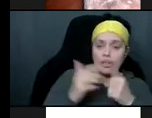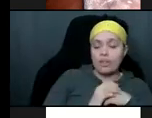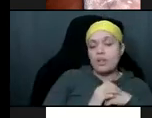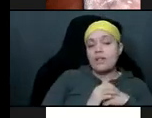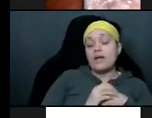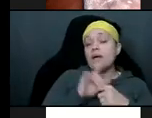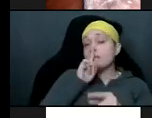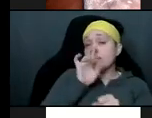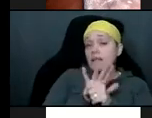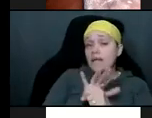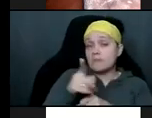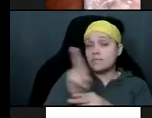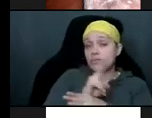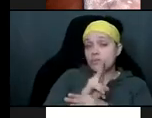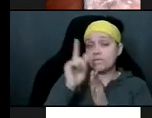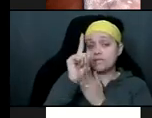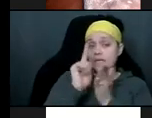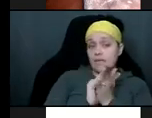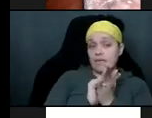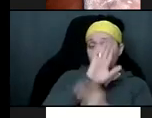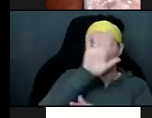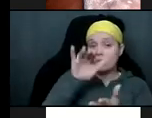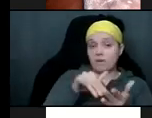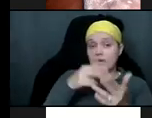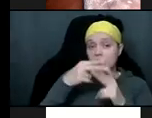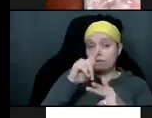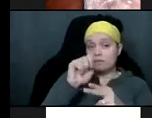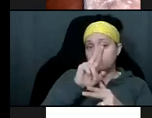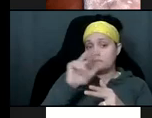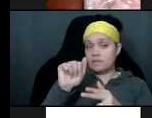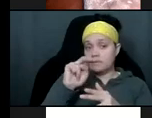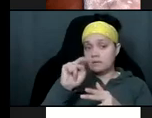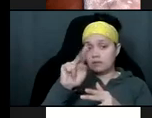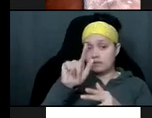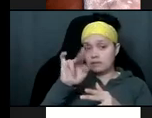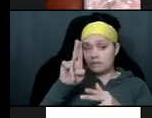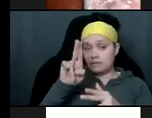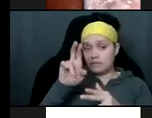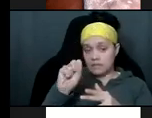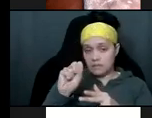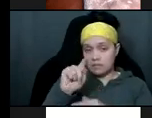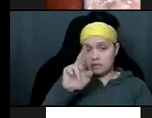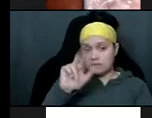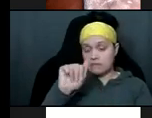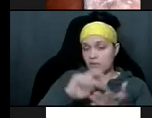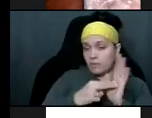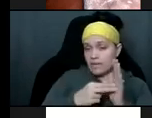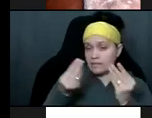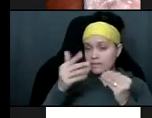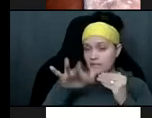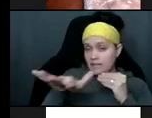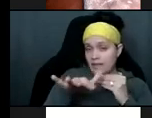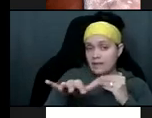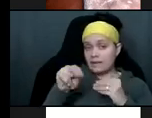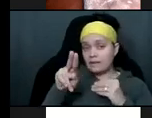they claim this using a legal principle called terra nullius. Terra meaning land or earth,